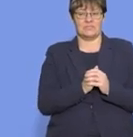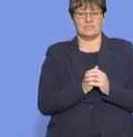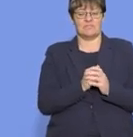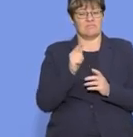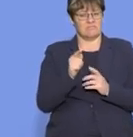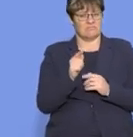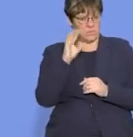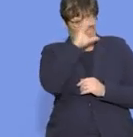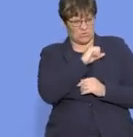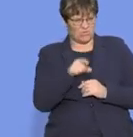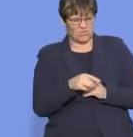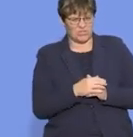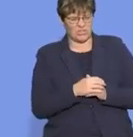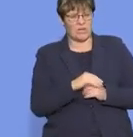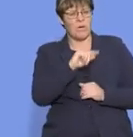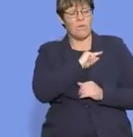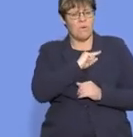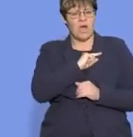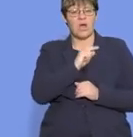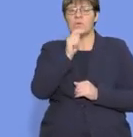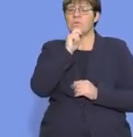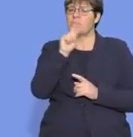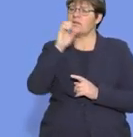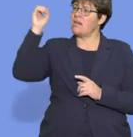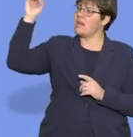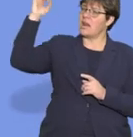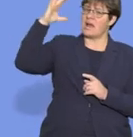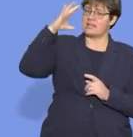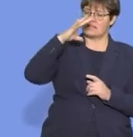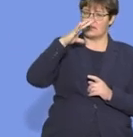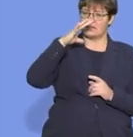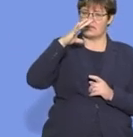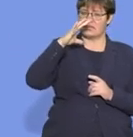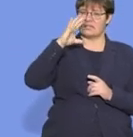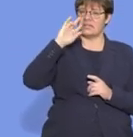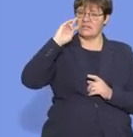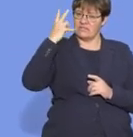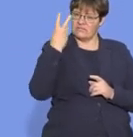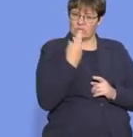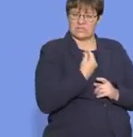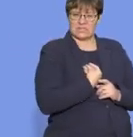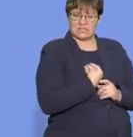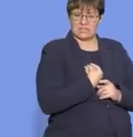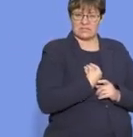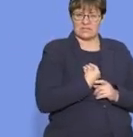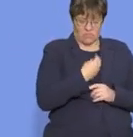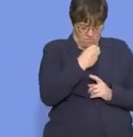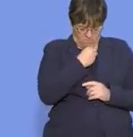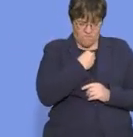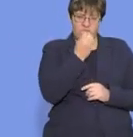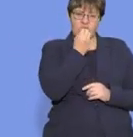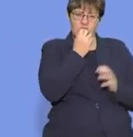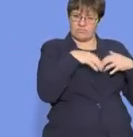and these were weird because they used light to photosynthesize, so they could make their